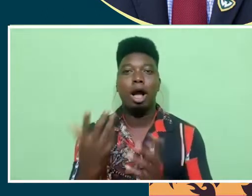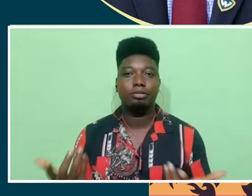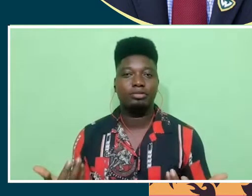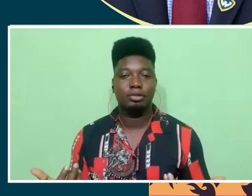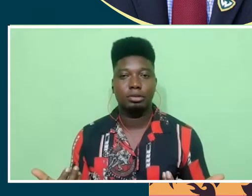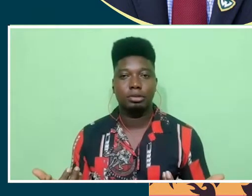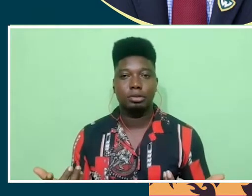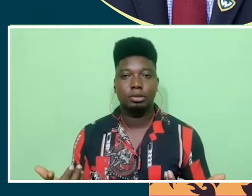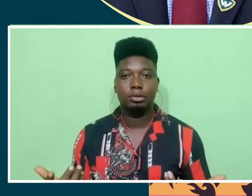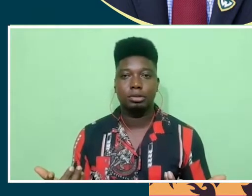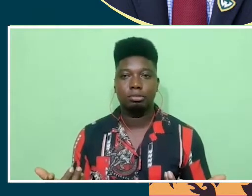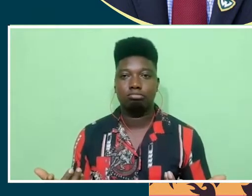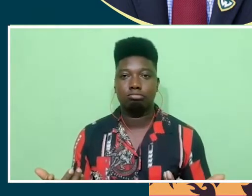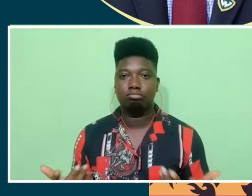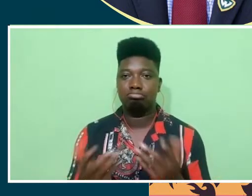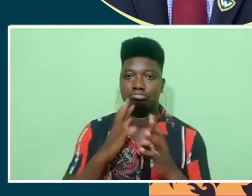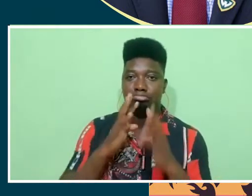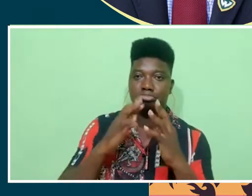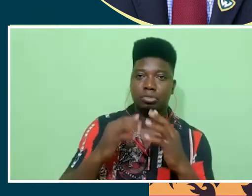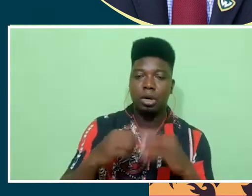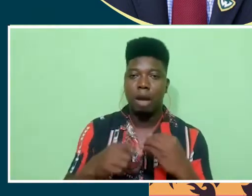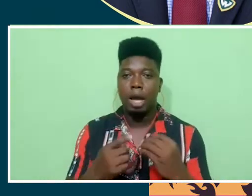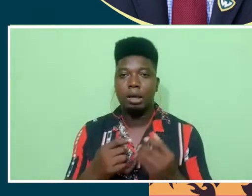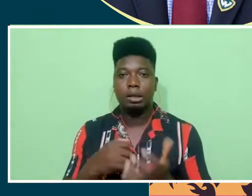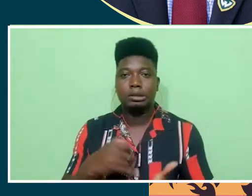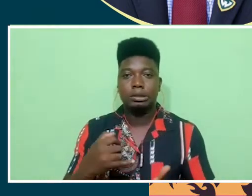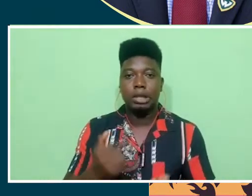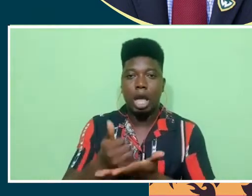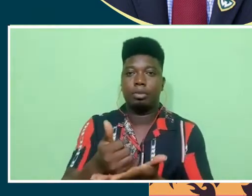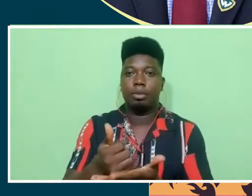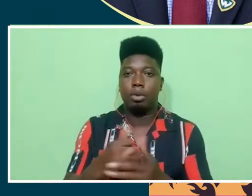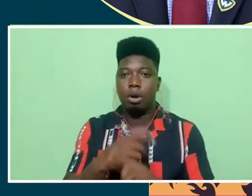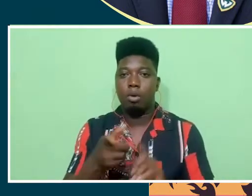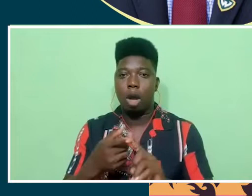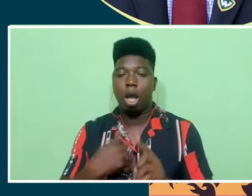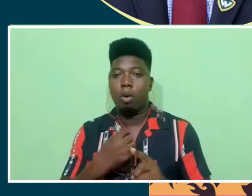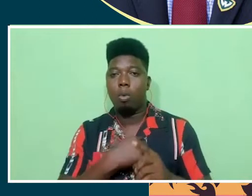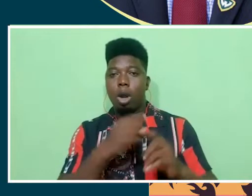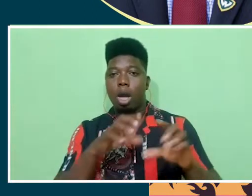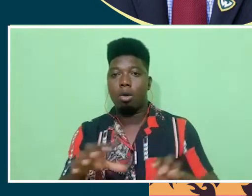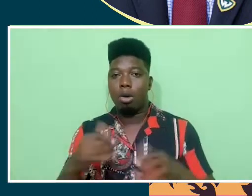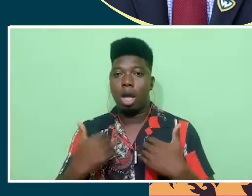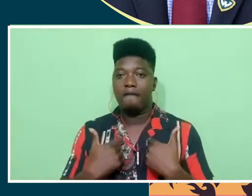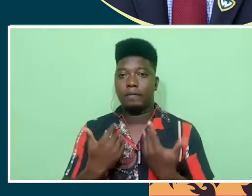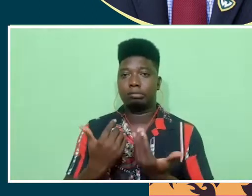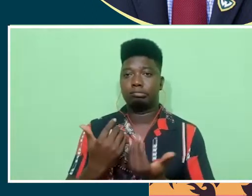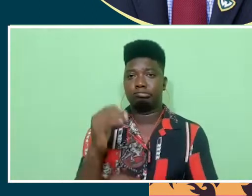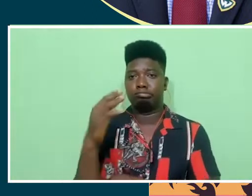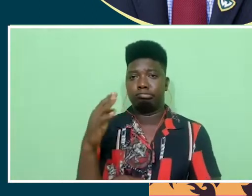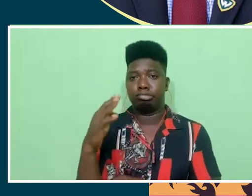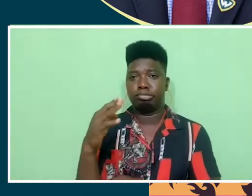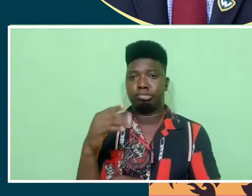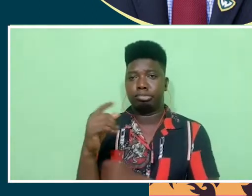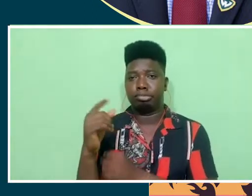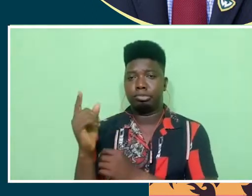about, it's helpful when we do have a blueprint like Ben is talking about, but when you